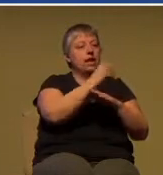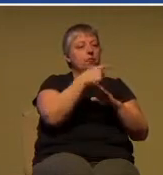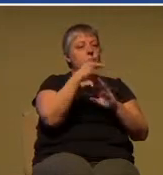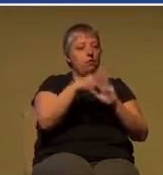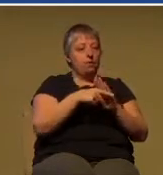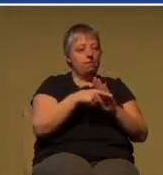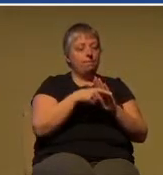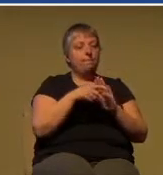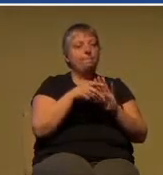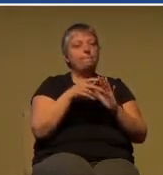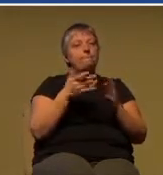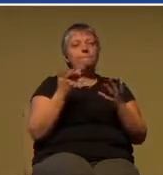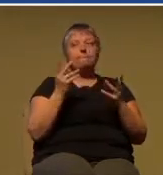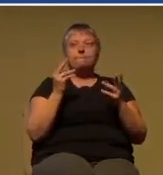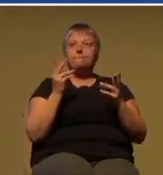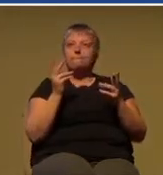called